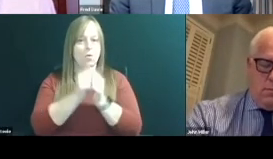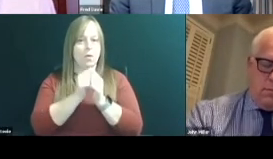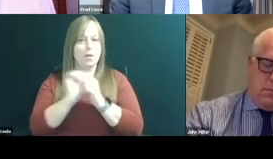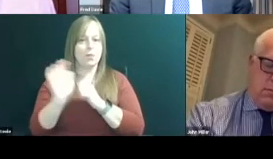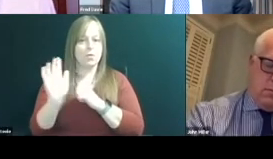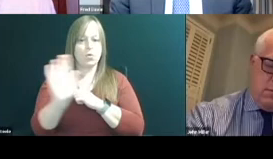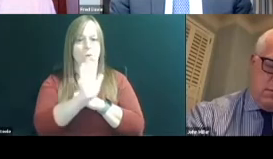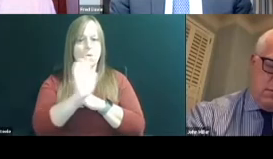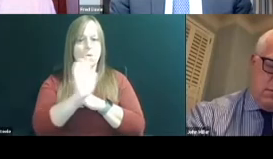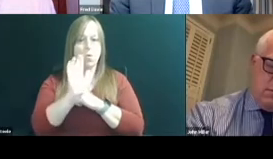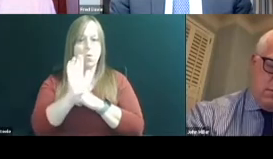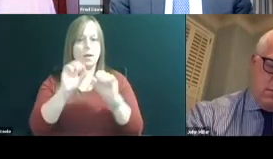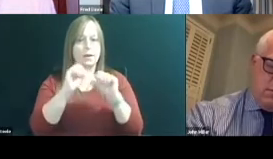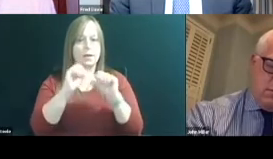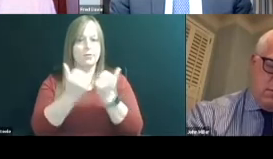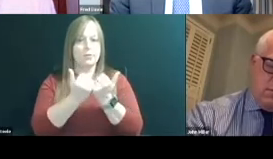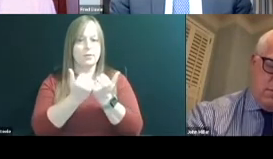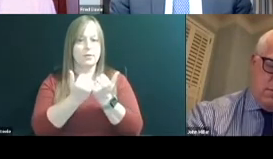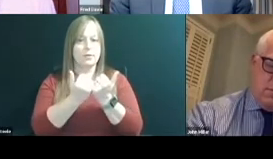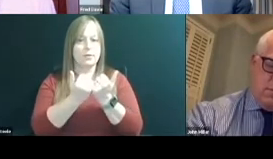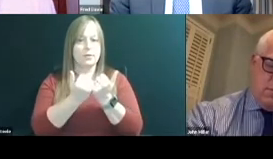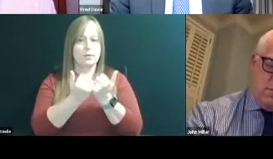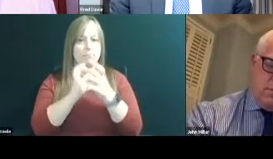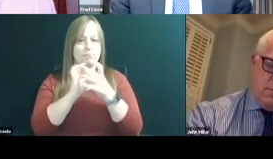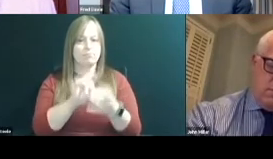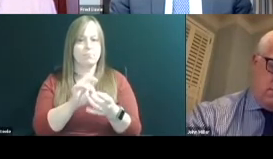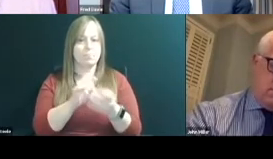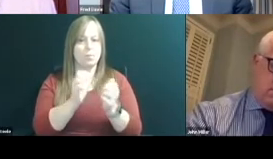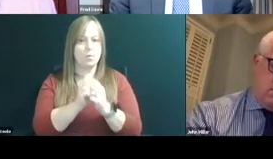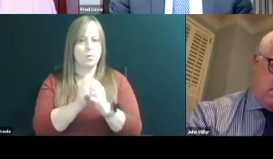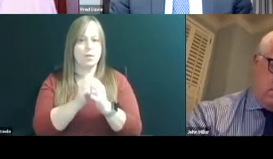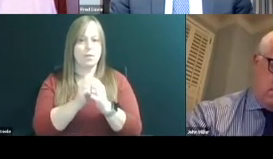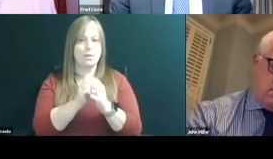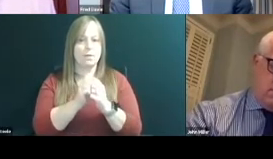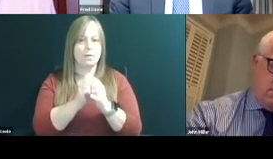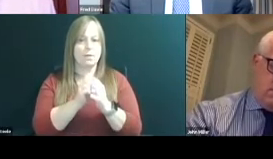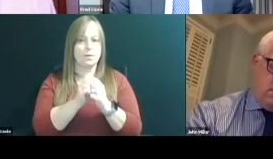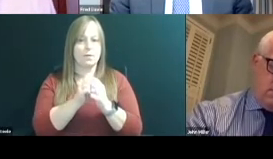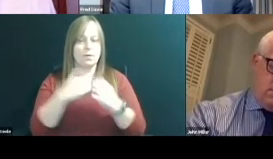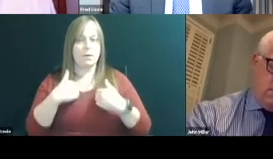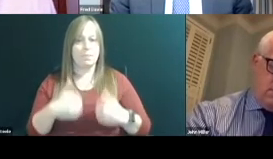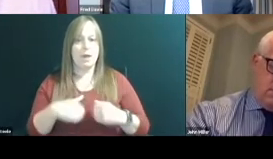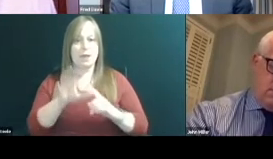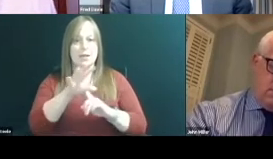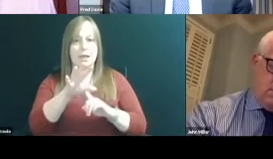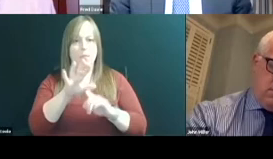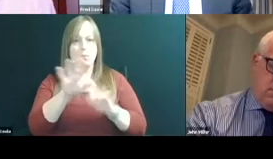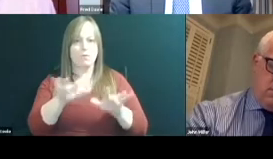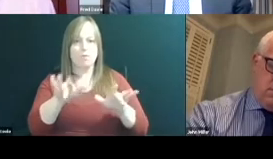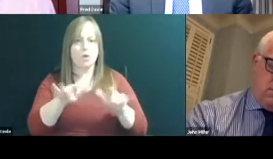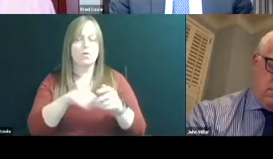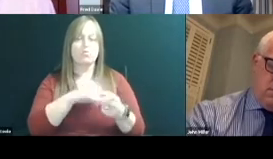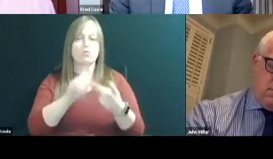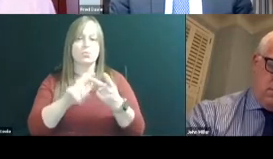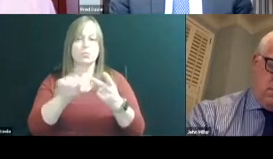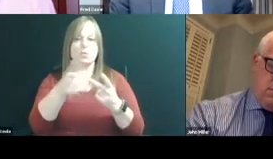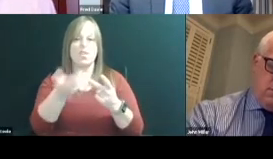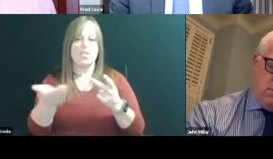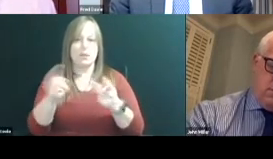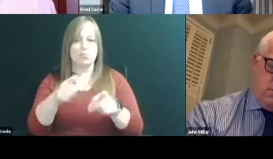your agency in terms of things like body camera footage and the other things that you